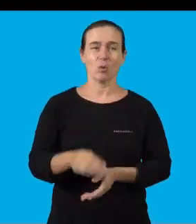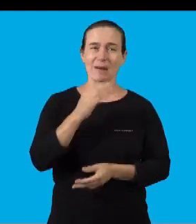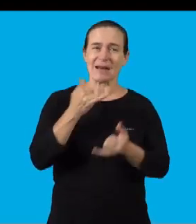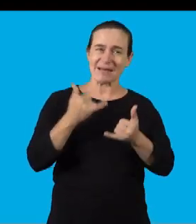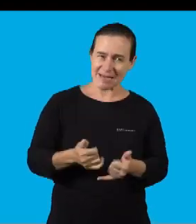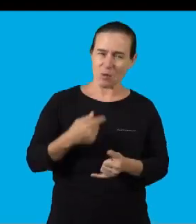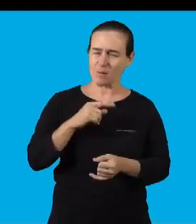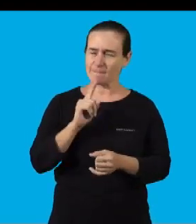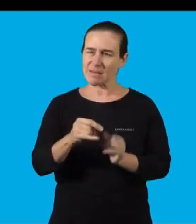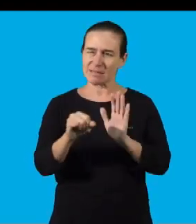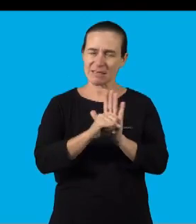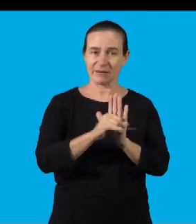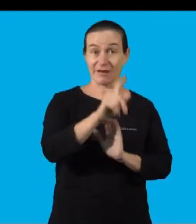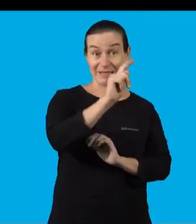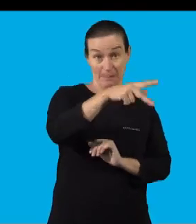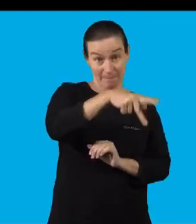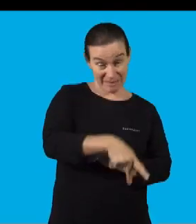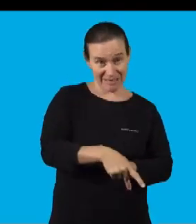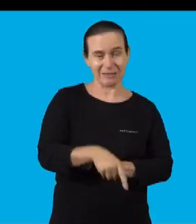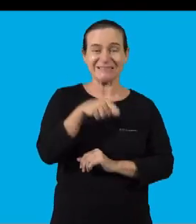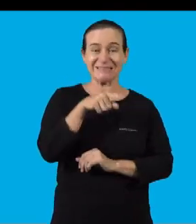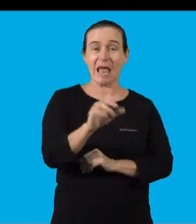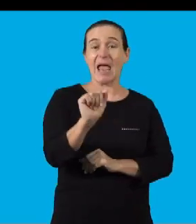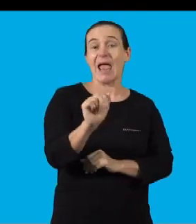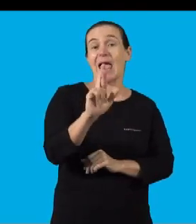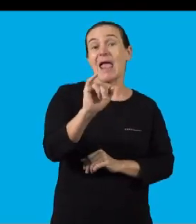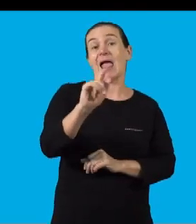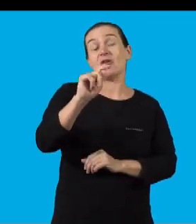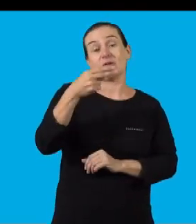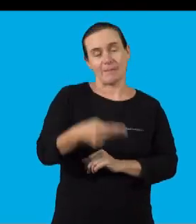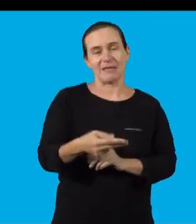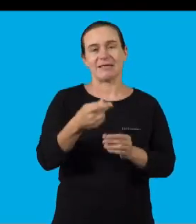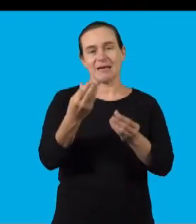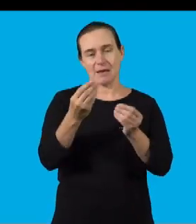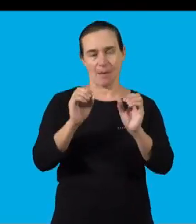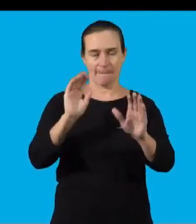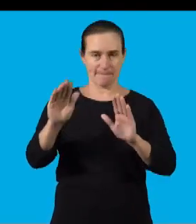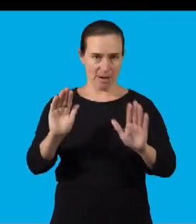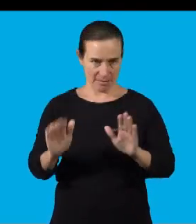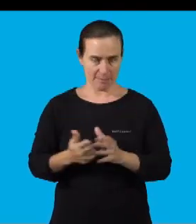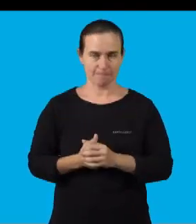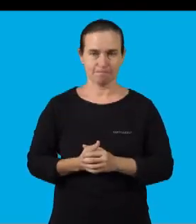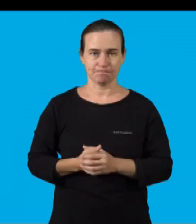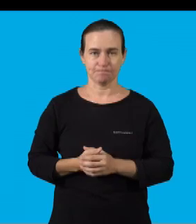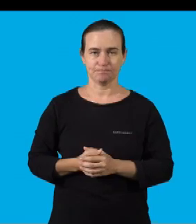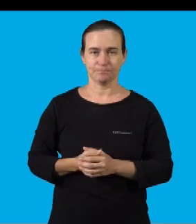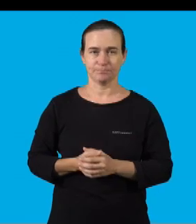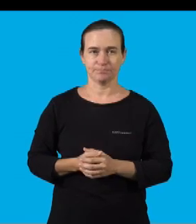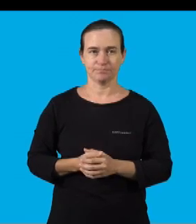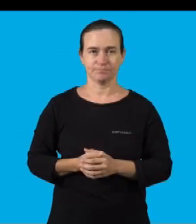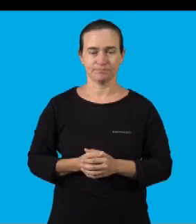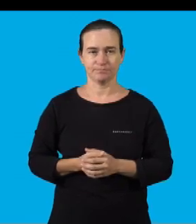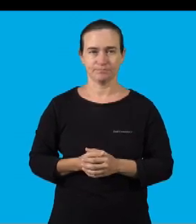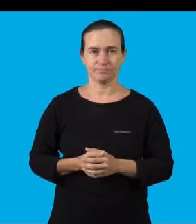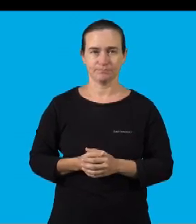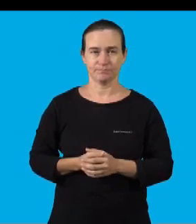to find TP, which is going to be, of course, the arithmetic number pattern. Now,